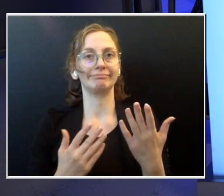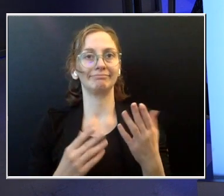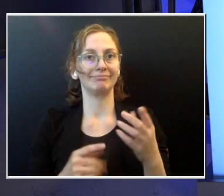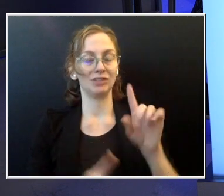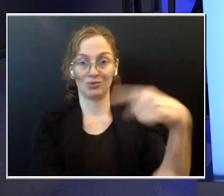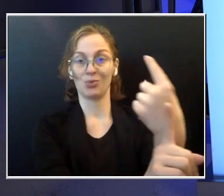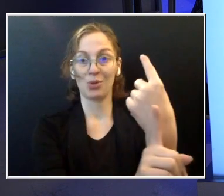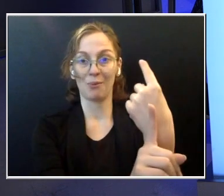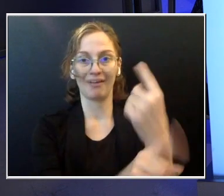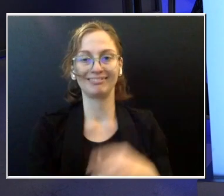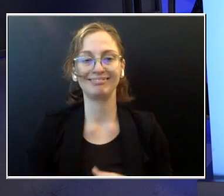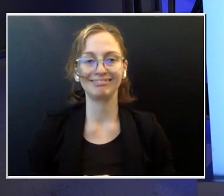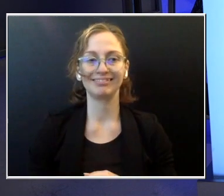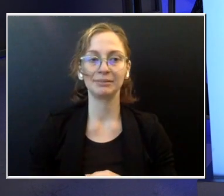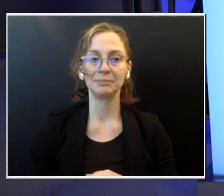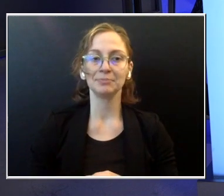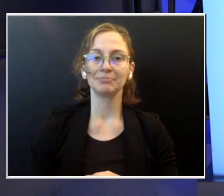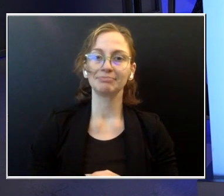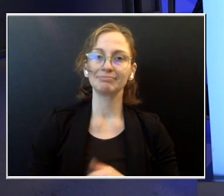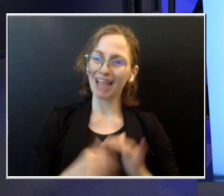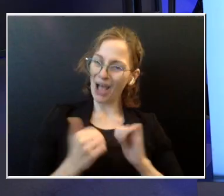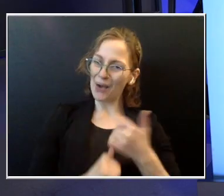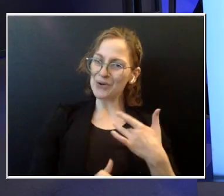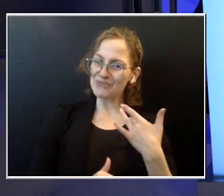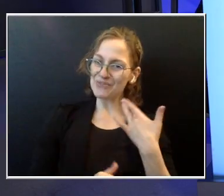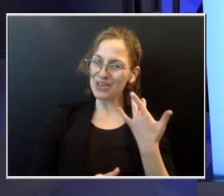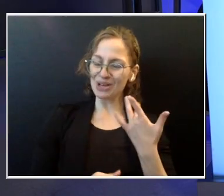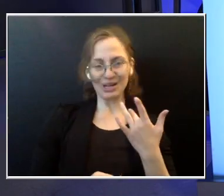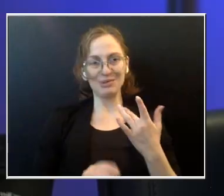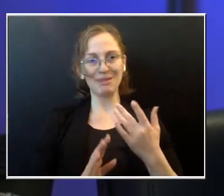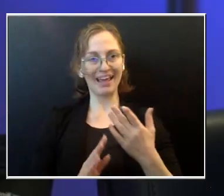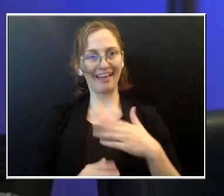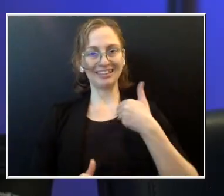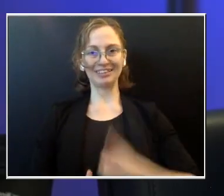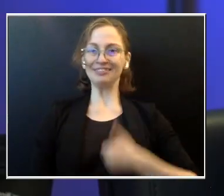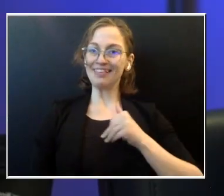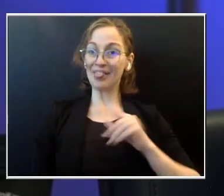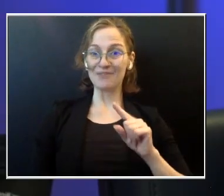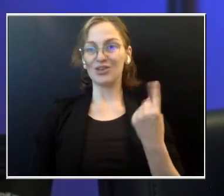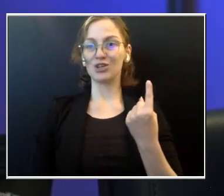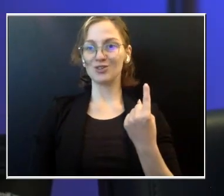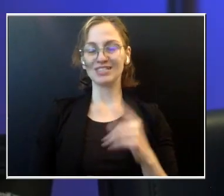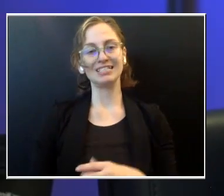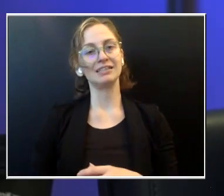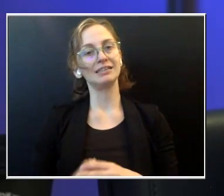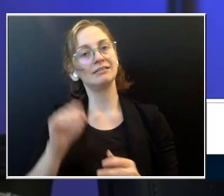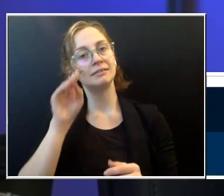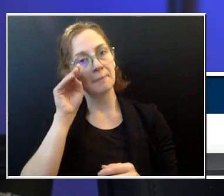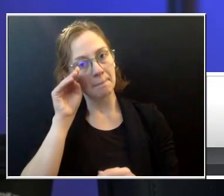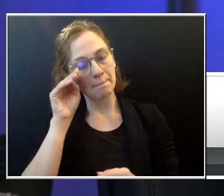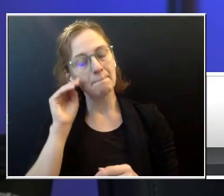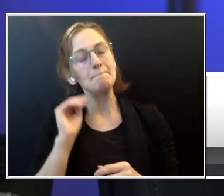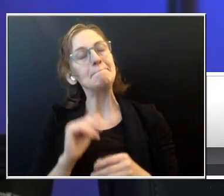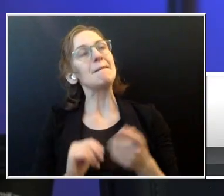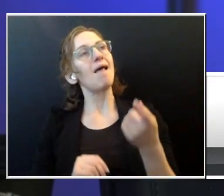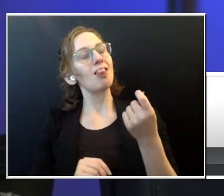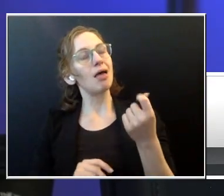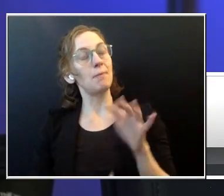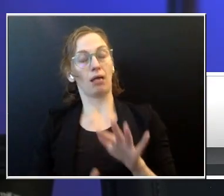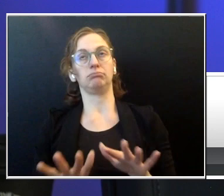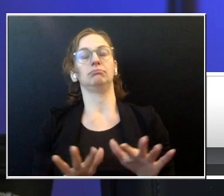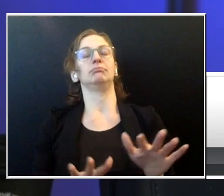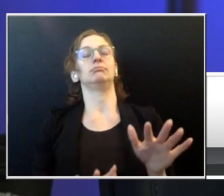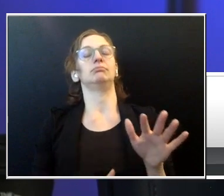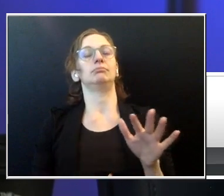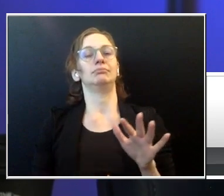the first? Very few of us get to be the first at anything. Yeah. I was a little staggering to think, okay, you really have done